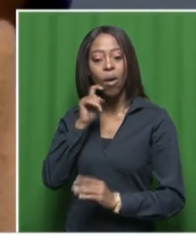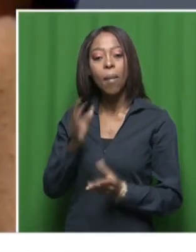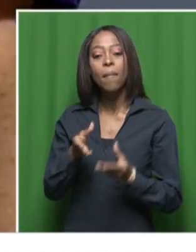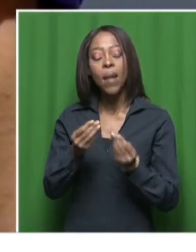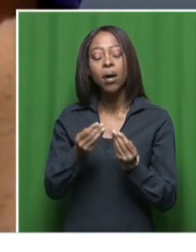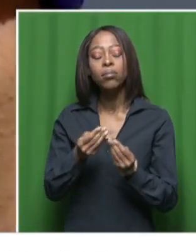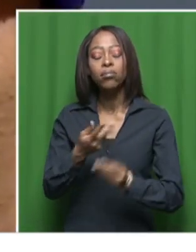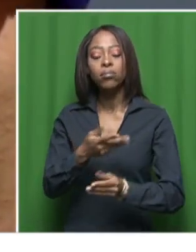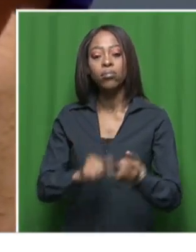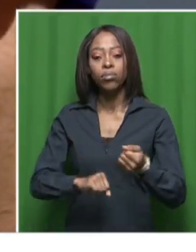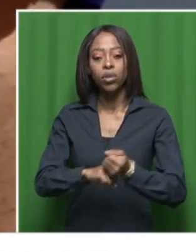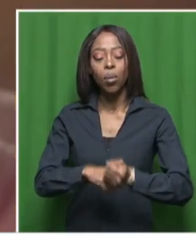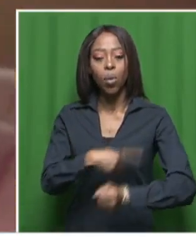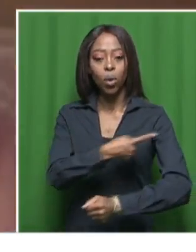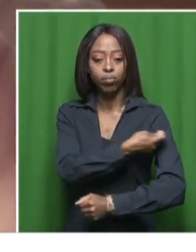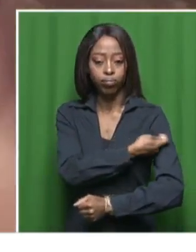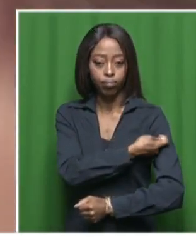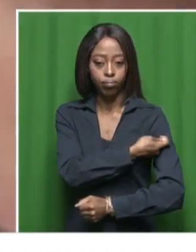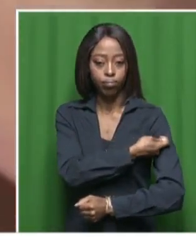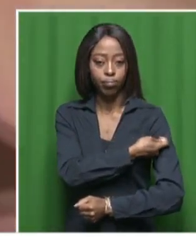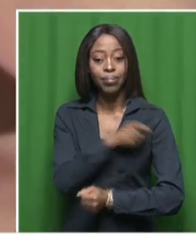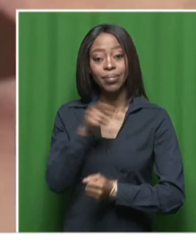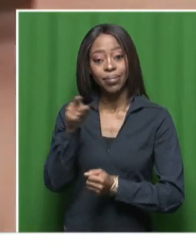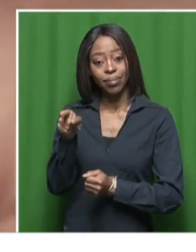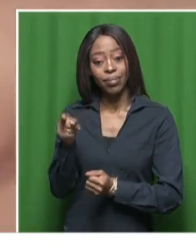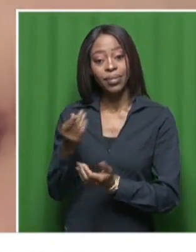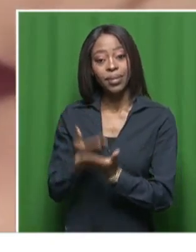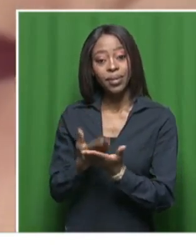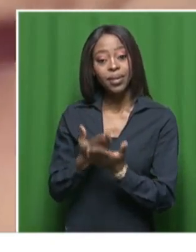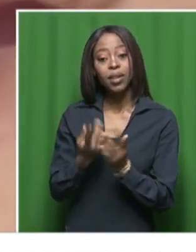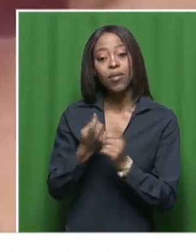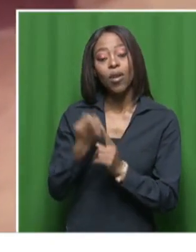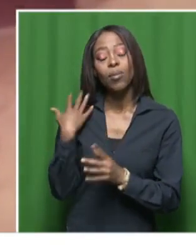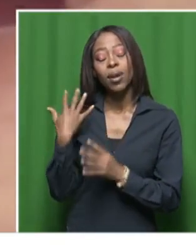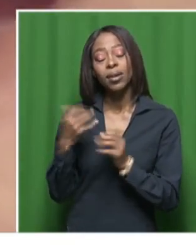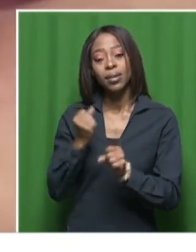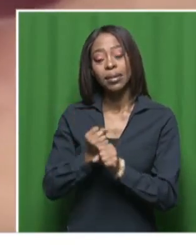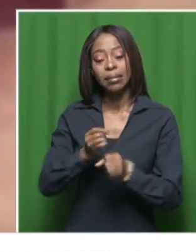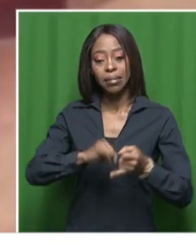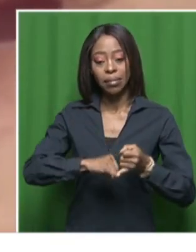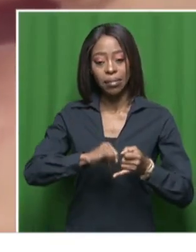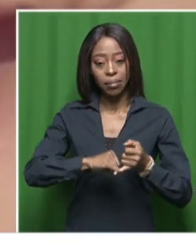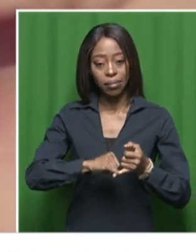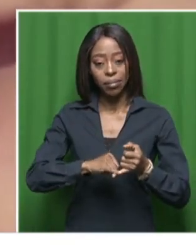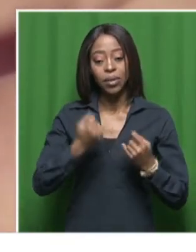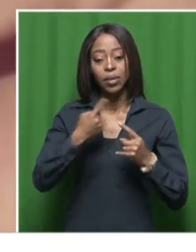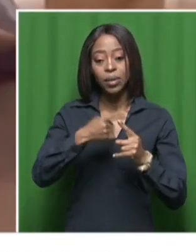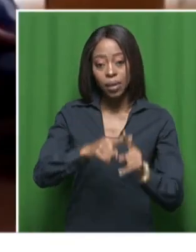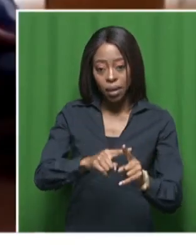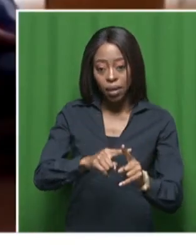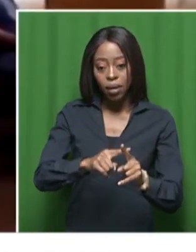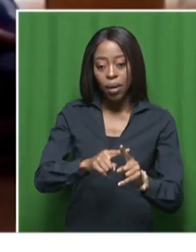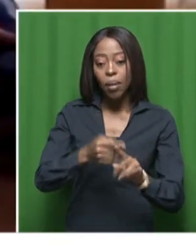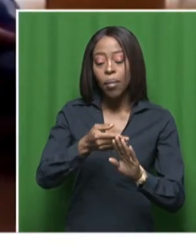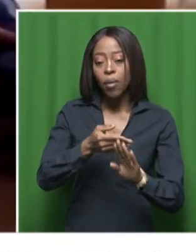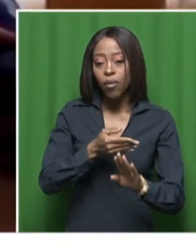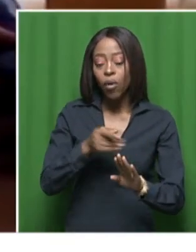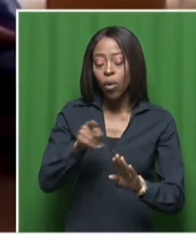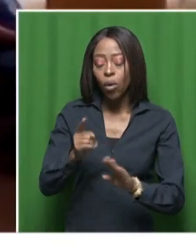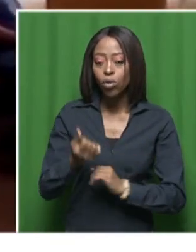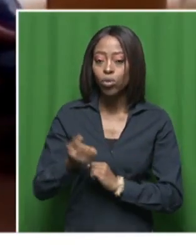updated bivalent booster shot, which has been available since last September and targets both the original strain